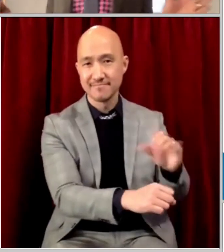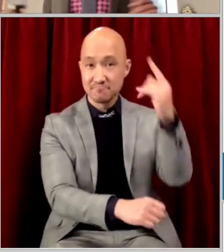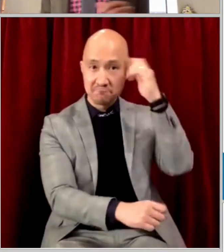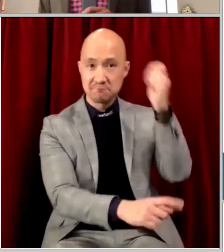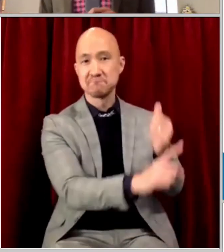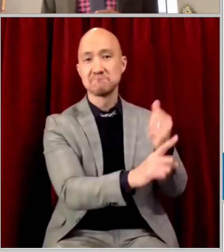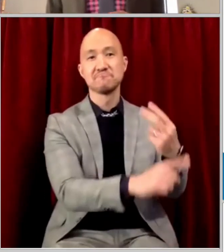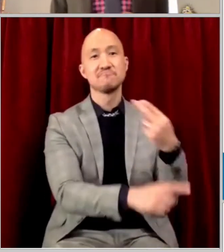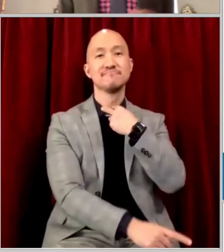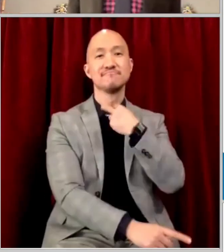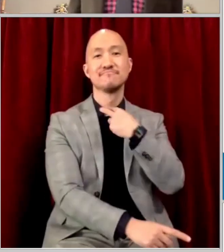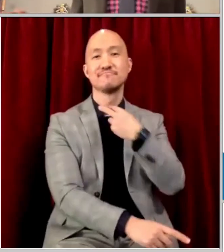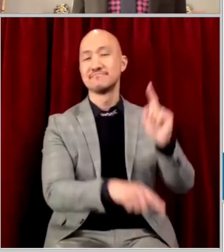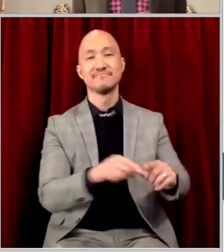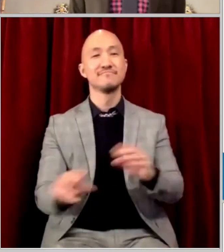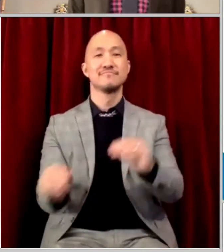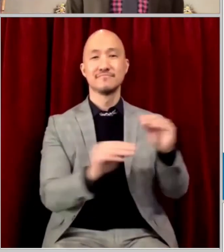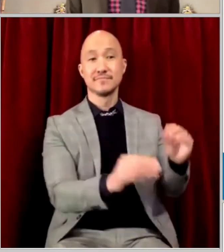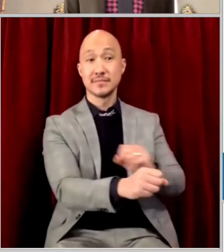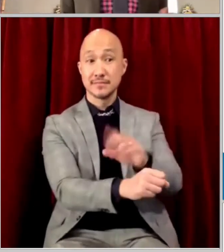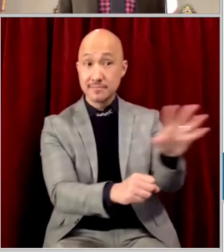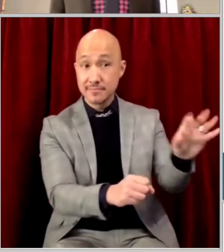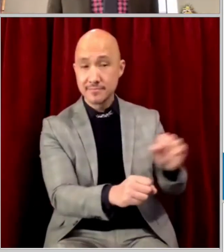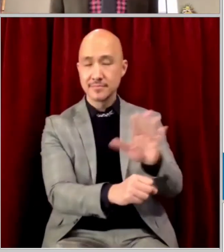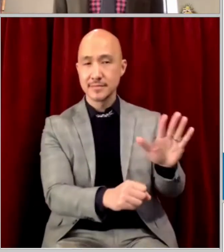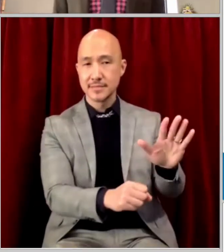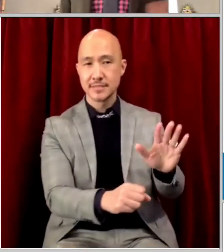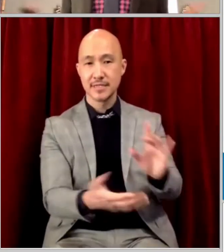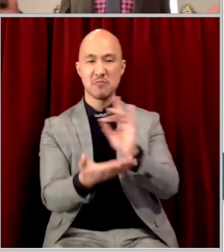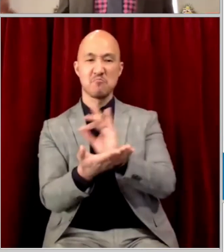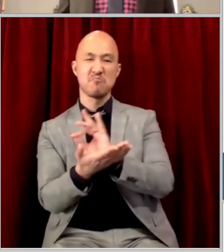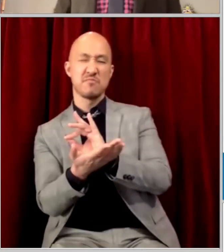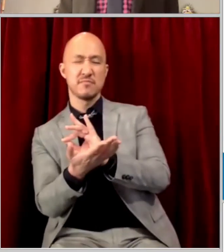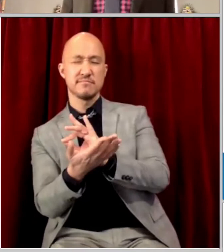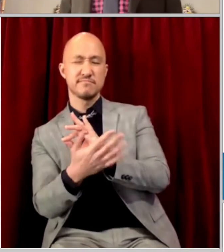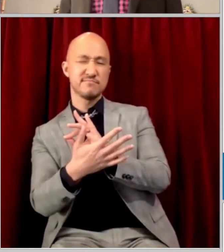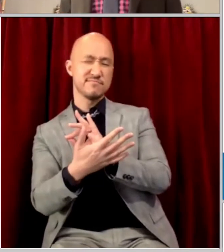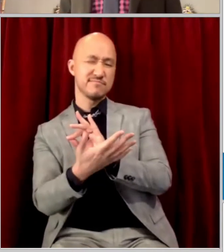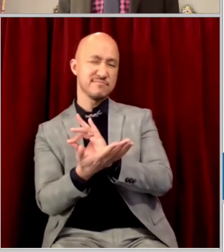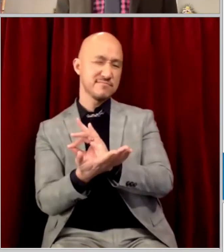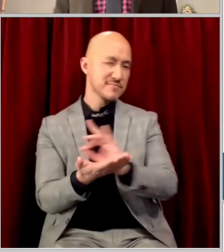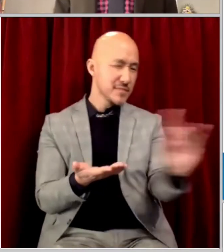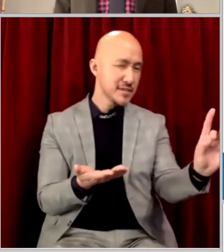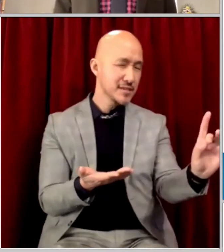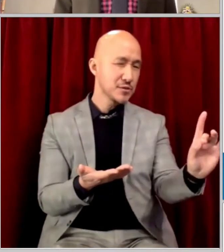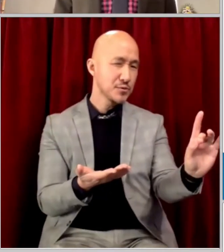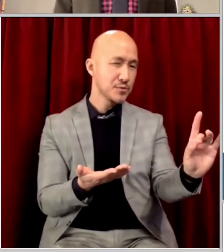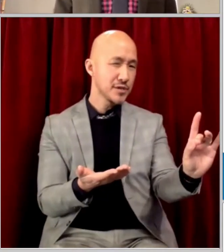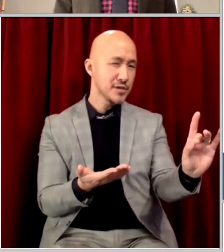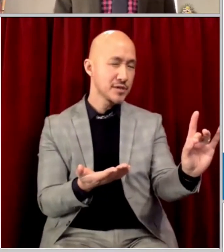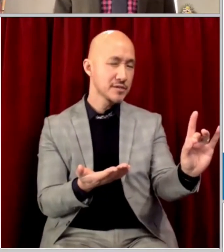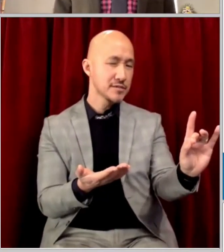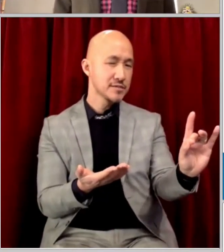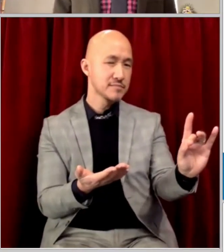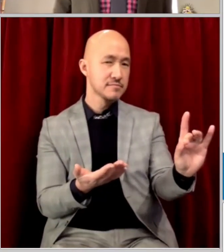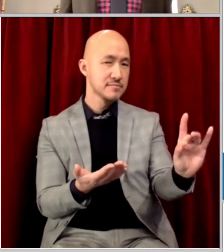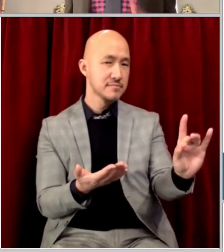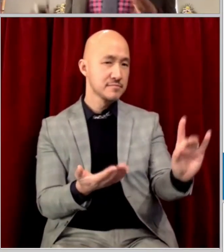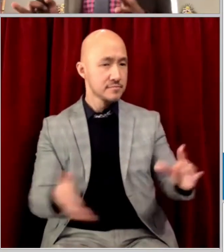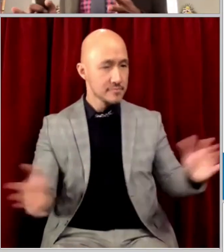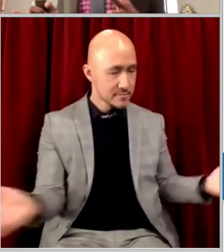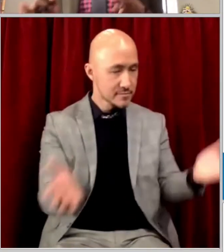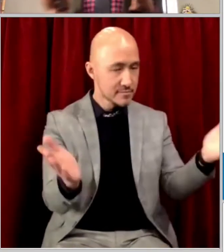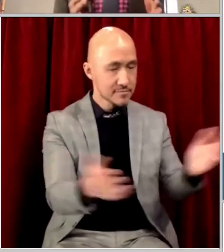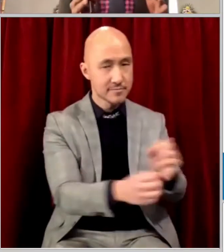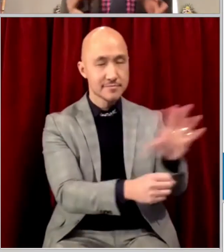But you know what? At the end of probably the 8 weeks of the summer, he's like, you know what? I need to be baptized, right? Now,